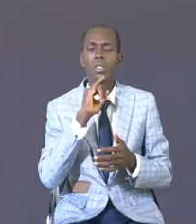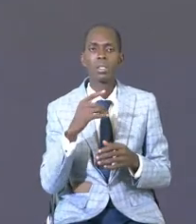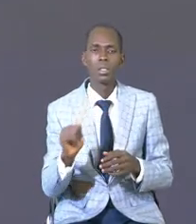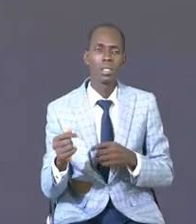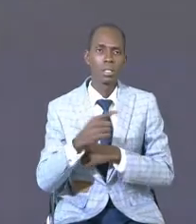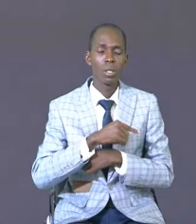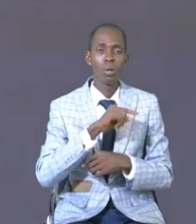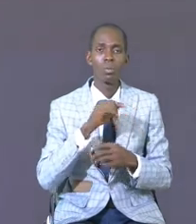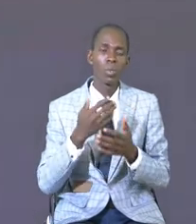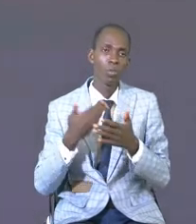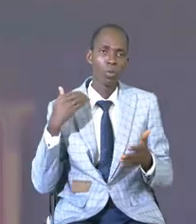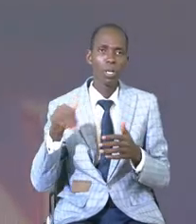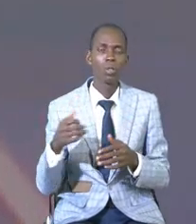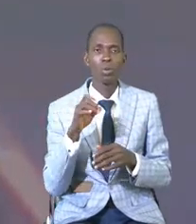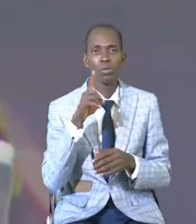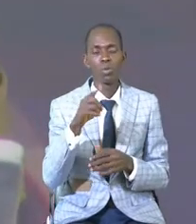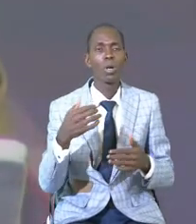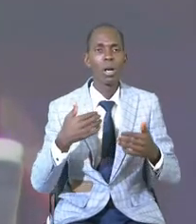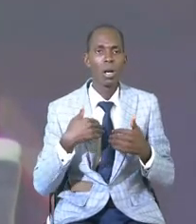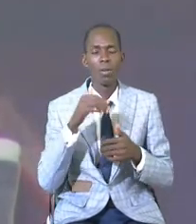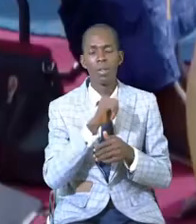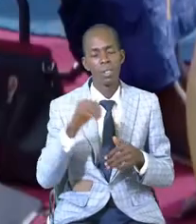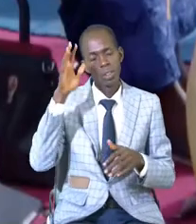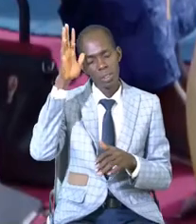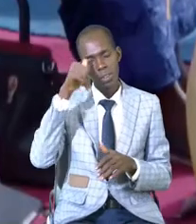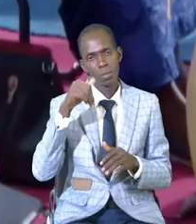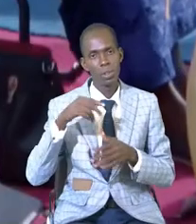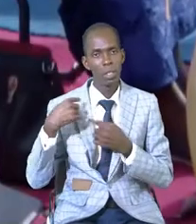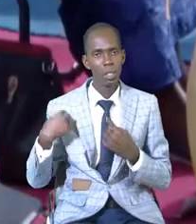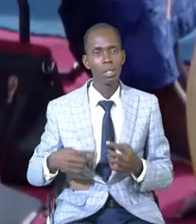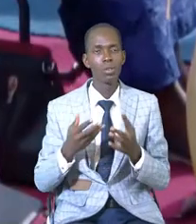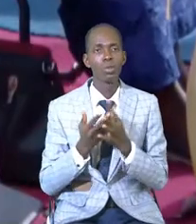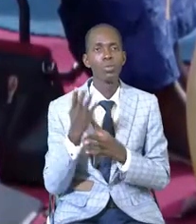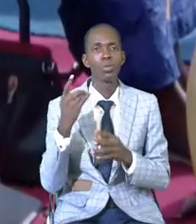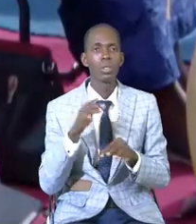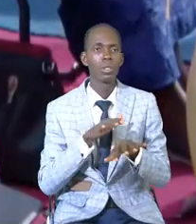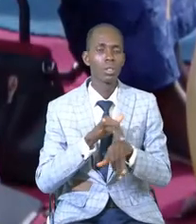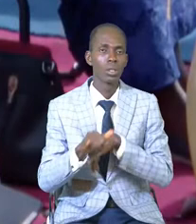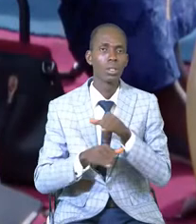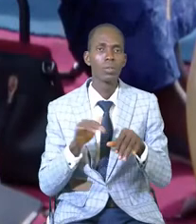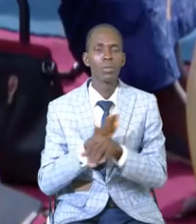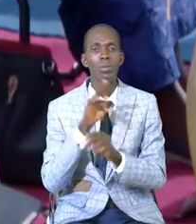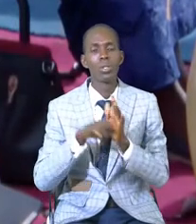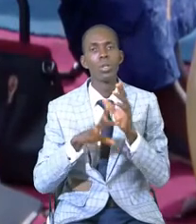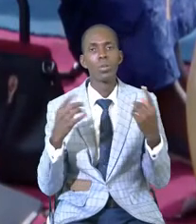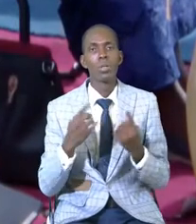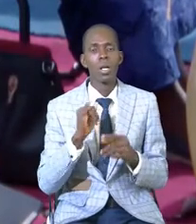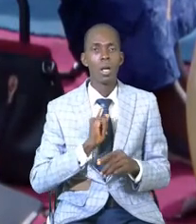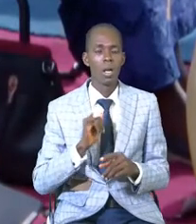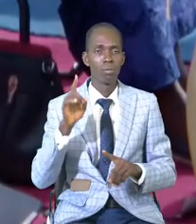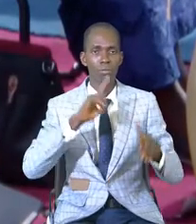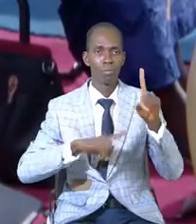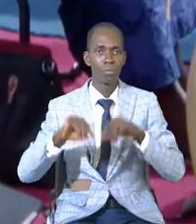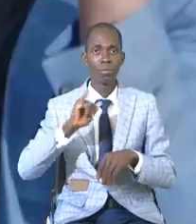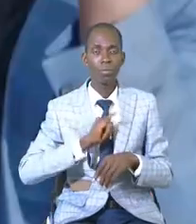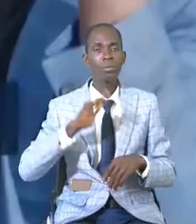be hardened through the deceitfulness of sin. I will not be hardened. I